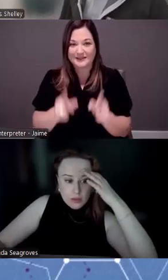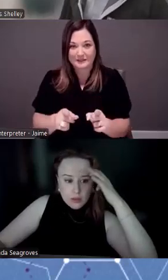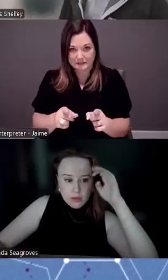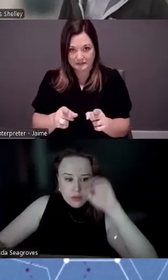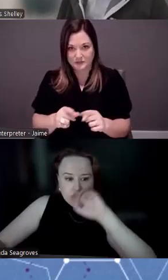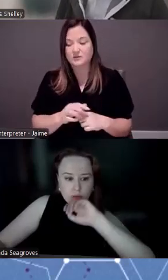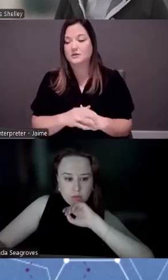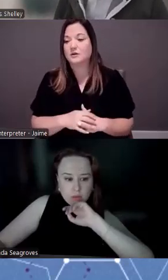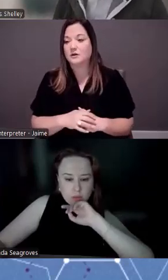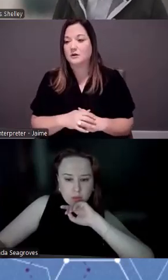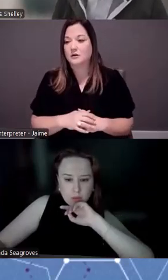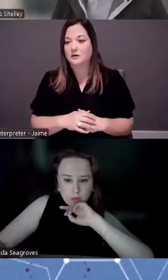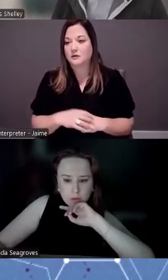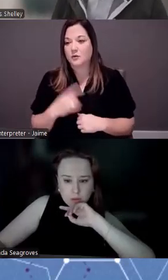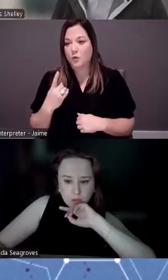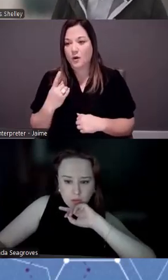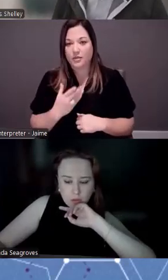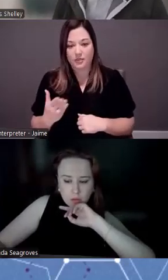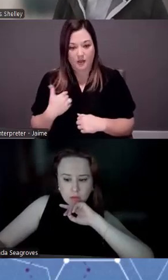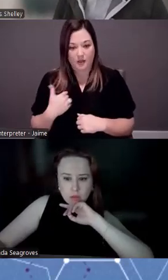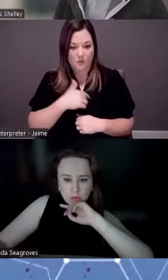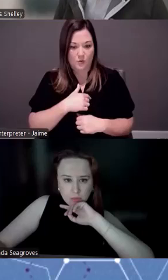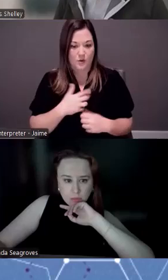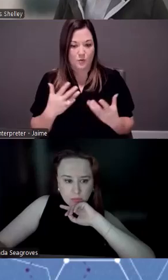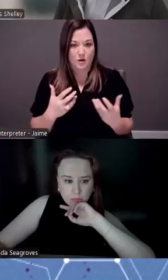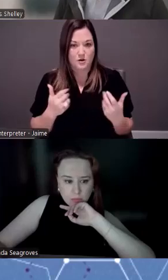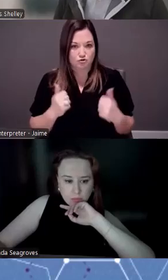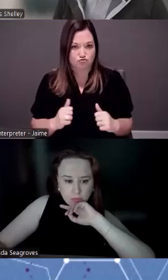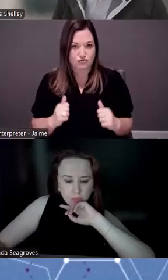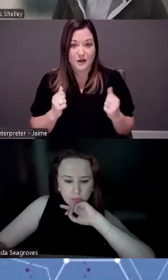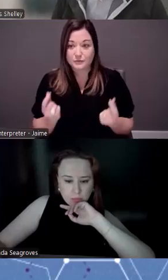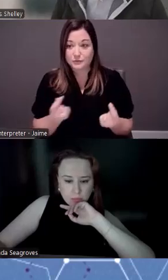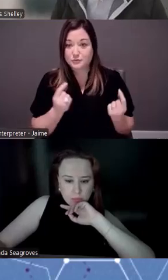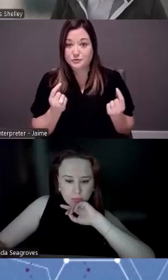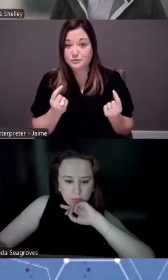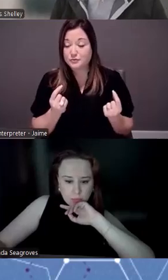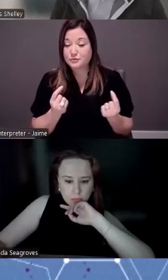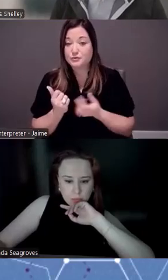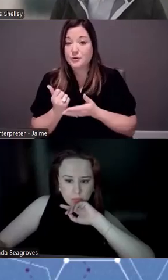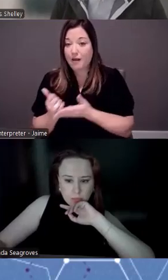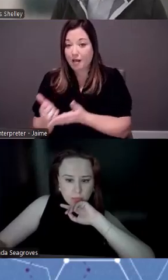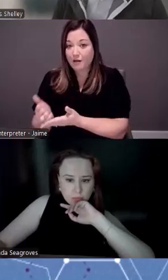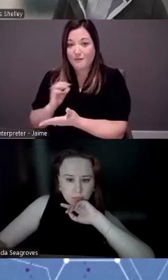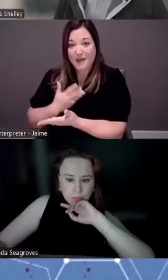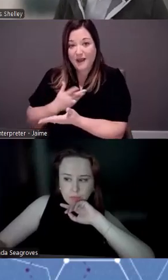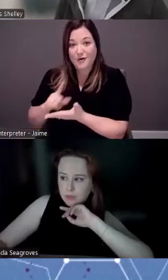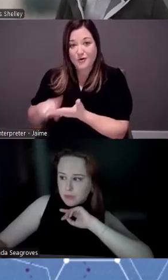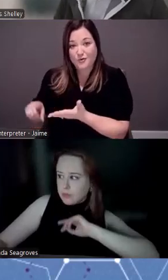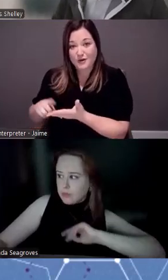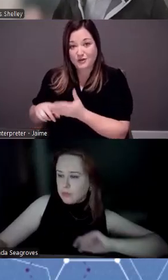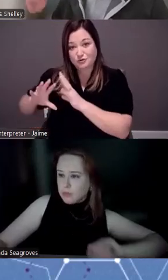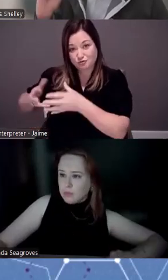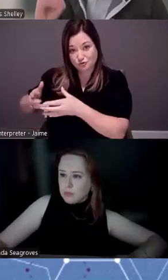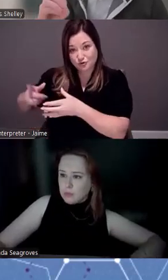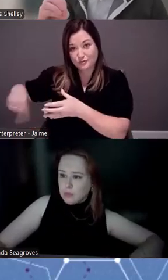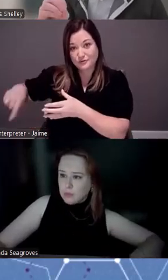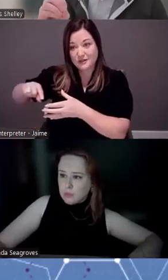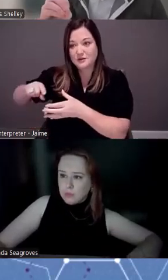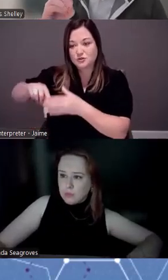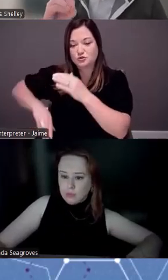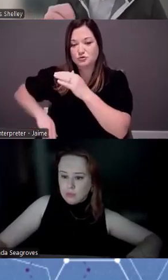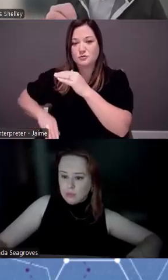importantly, one of the things we were trying to do was to be able to help our research units reach very specific